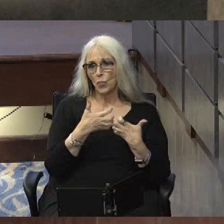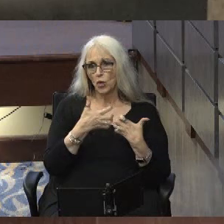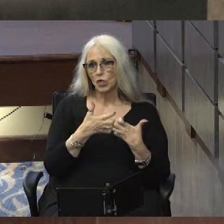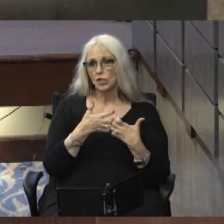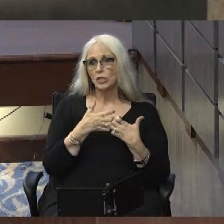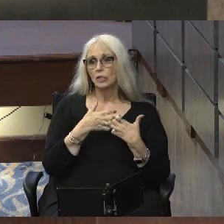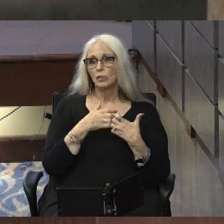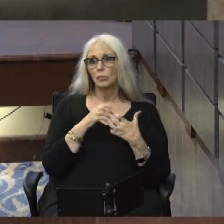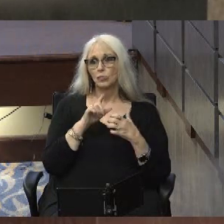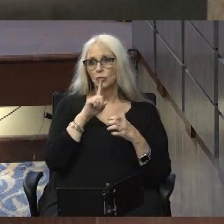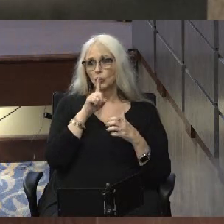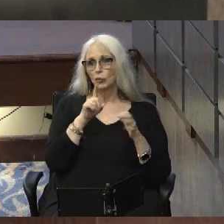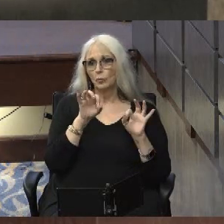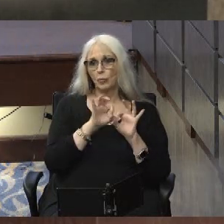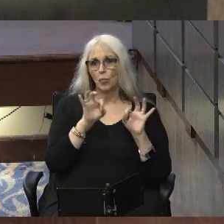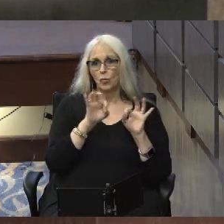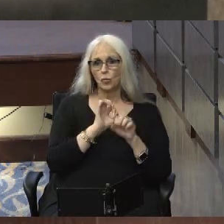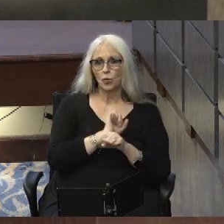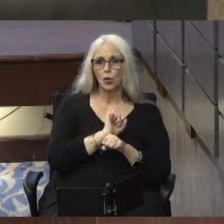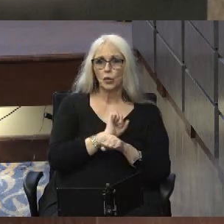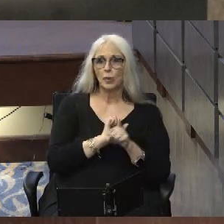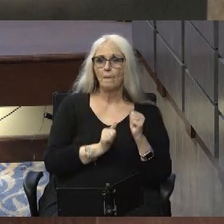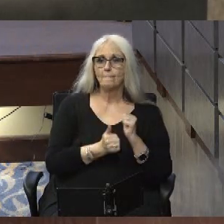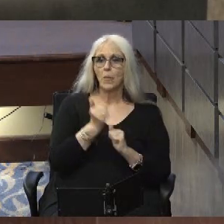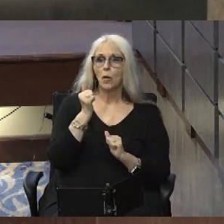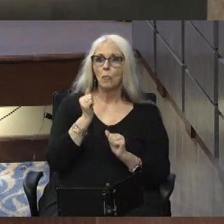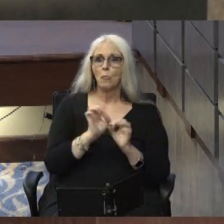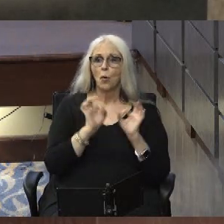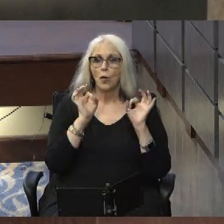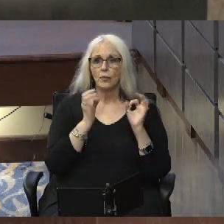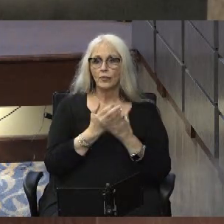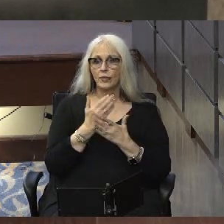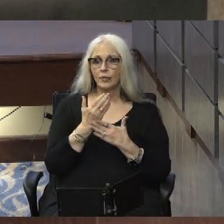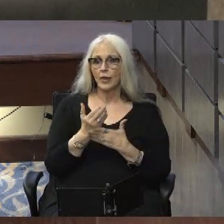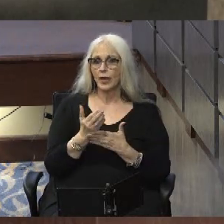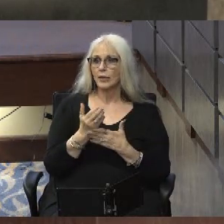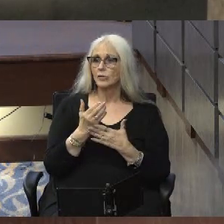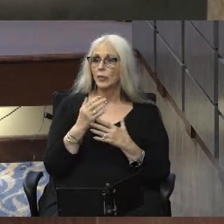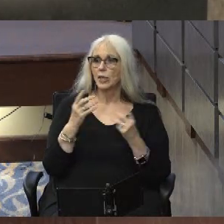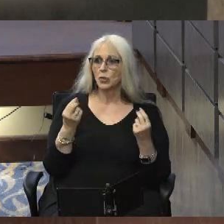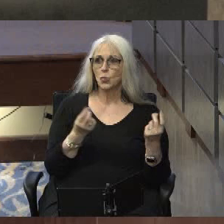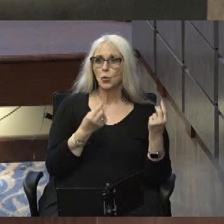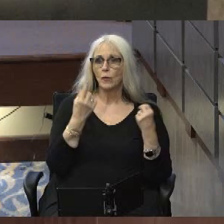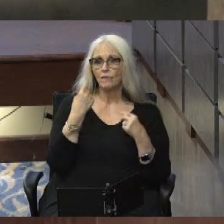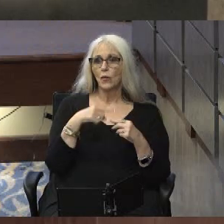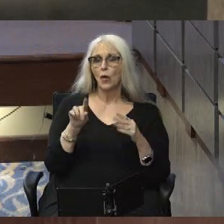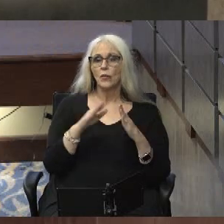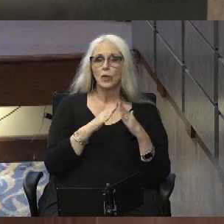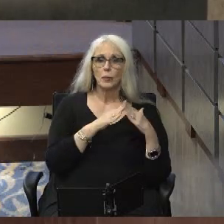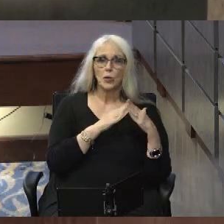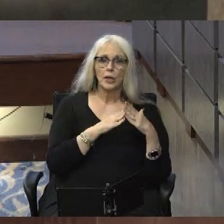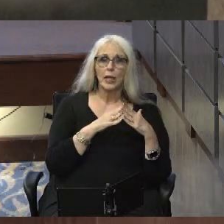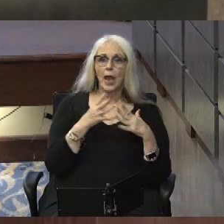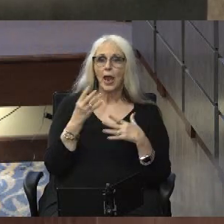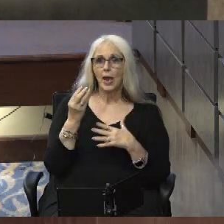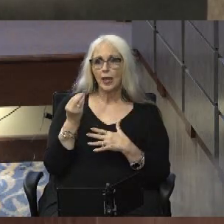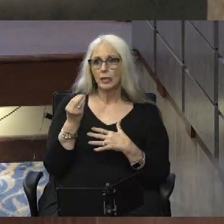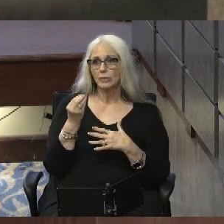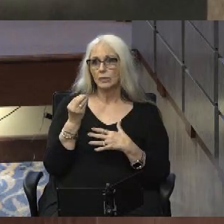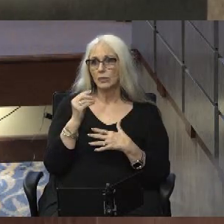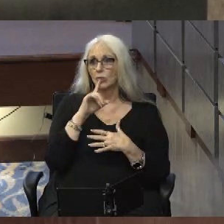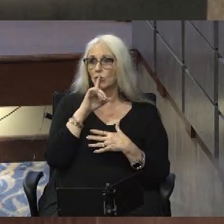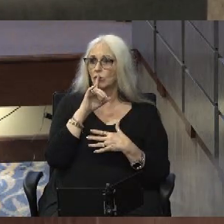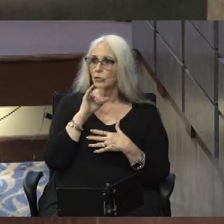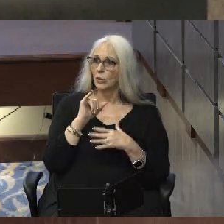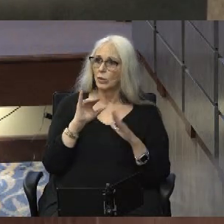really critical work. This is one of the most important things that you can be doing for our community, and it's really